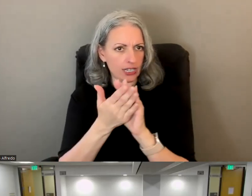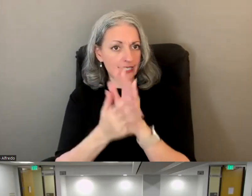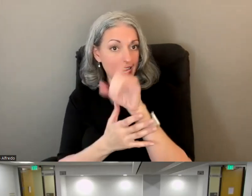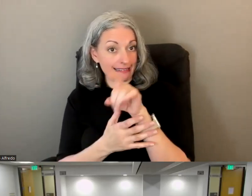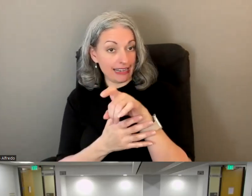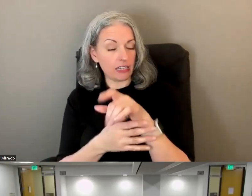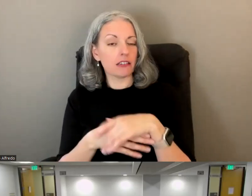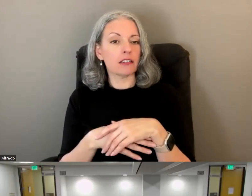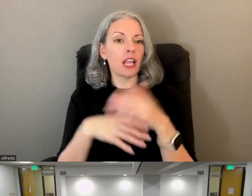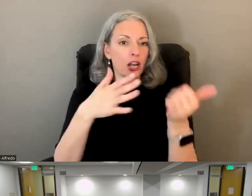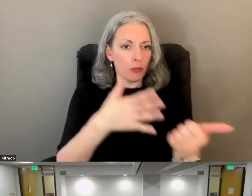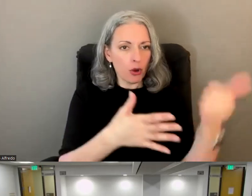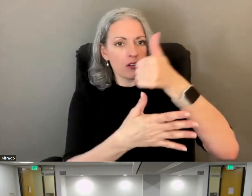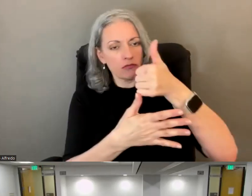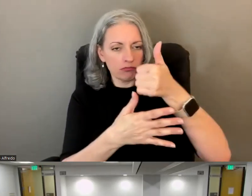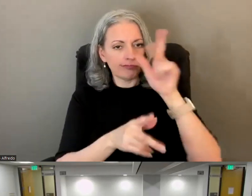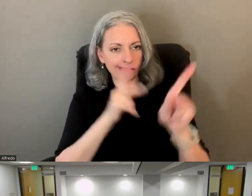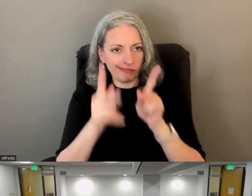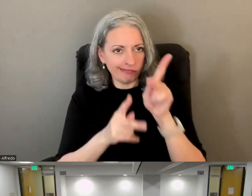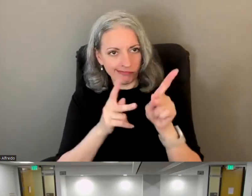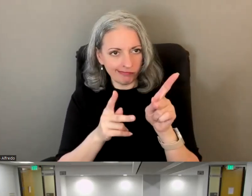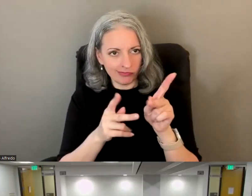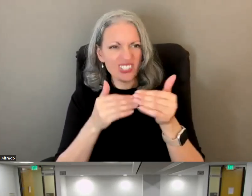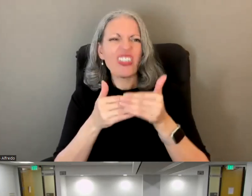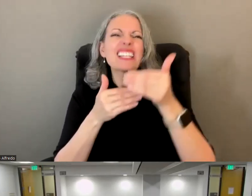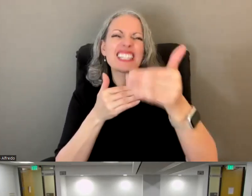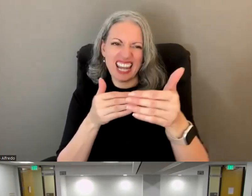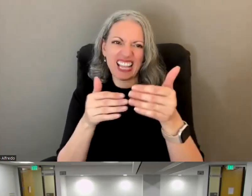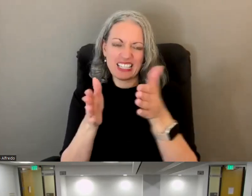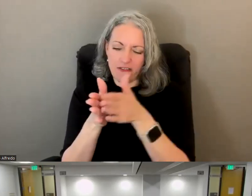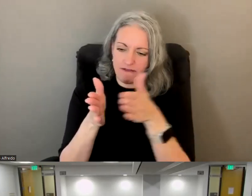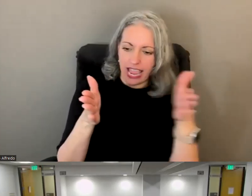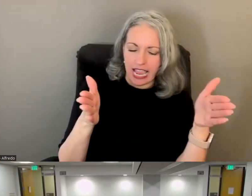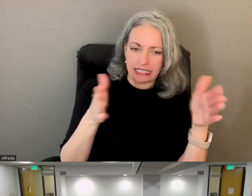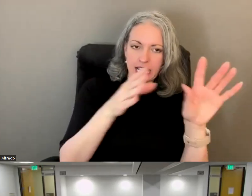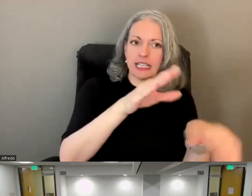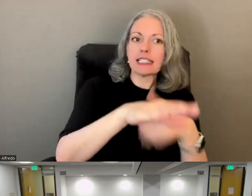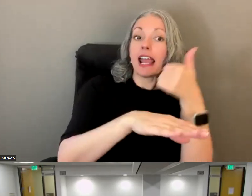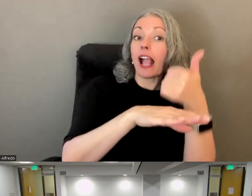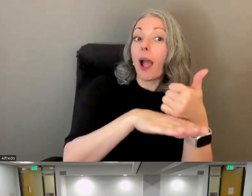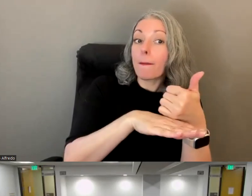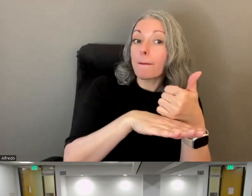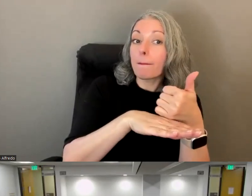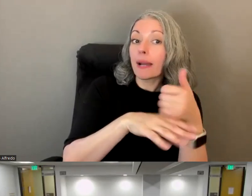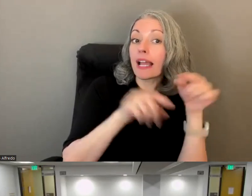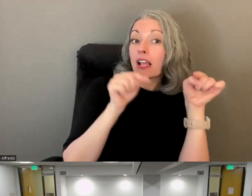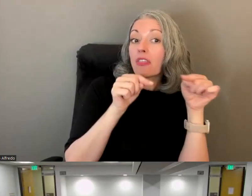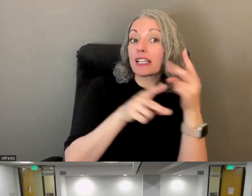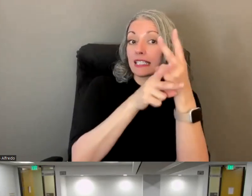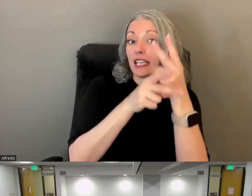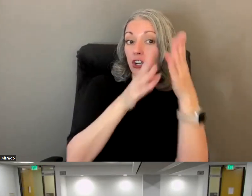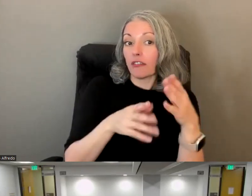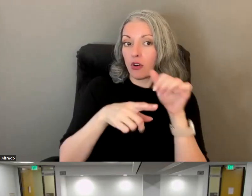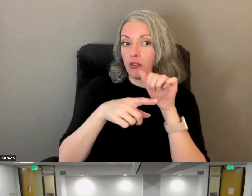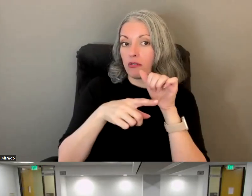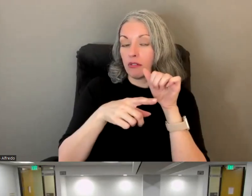reach and our priority target population? So that's kind of the next phase in implementation of this caregiver program. Once we've